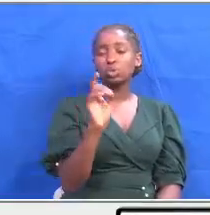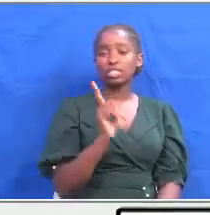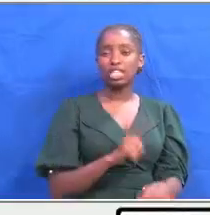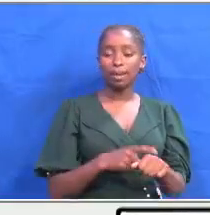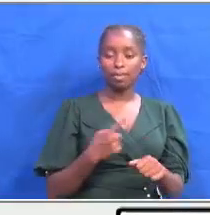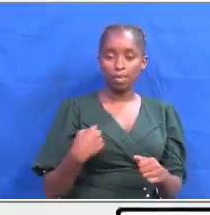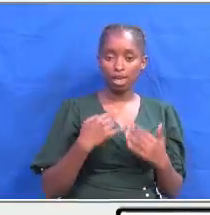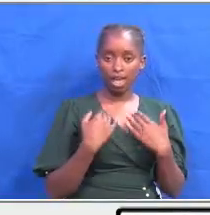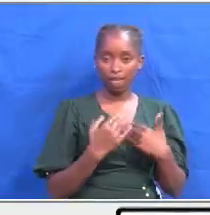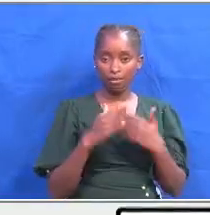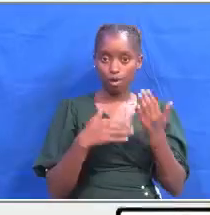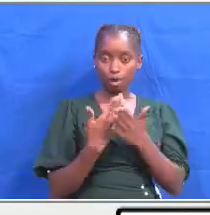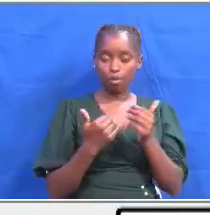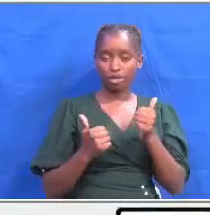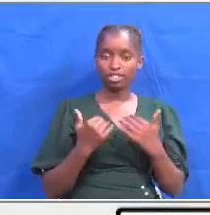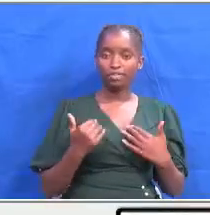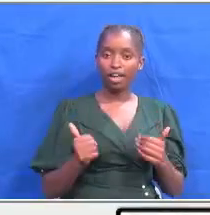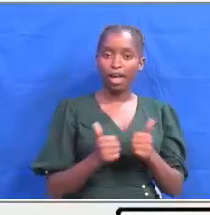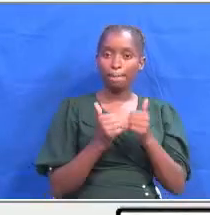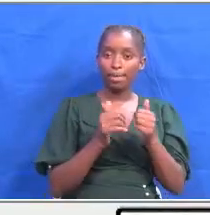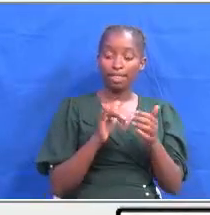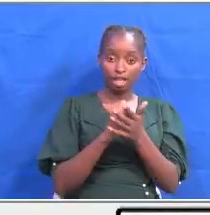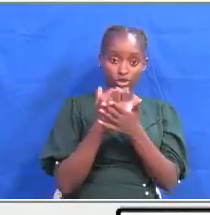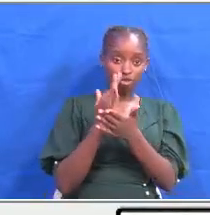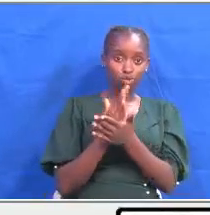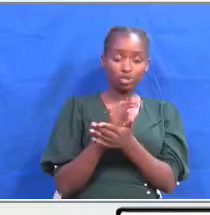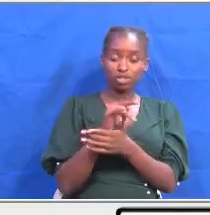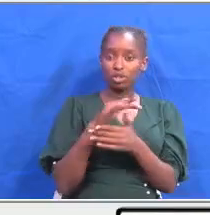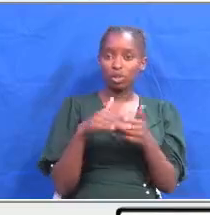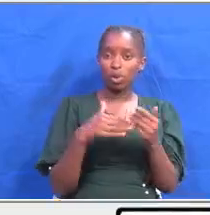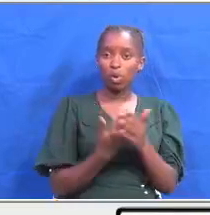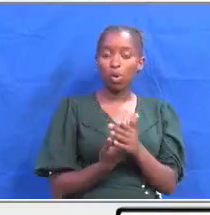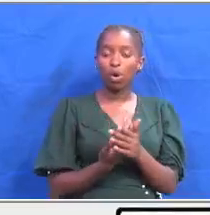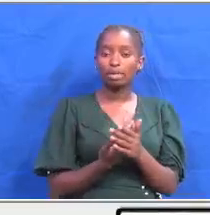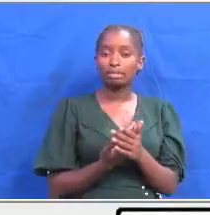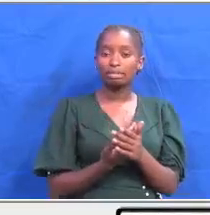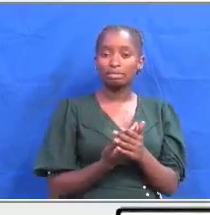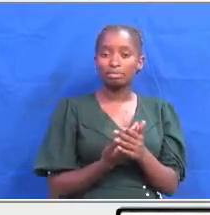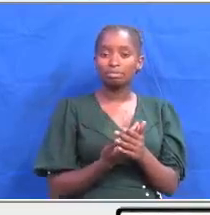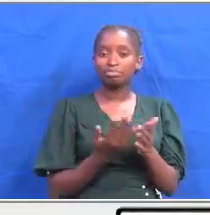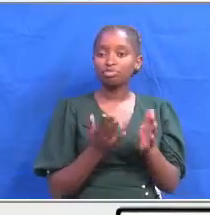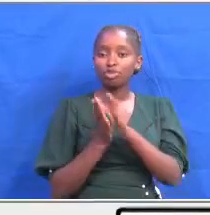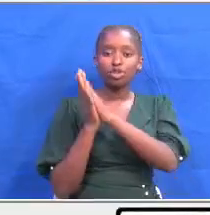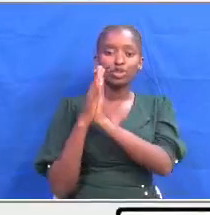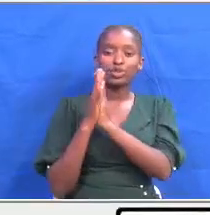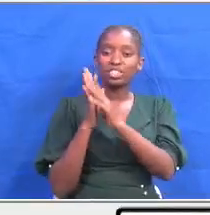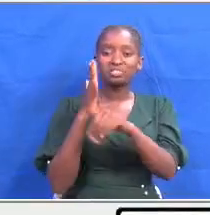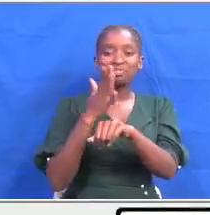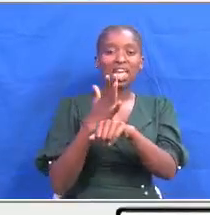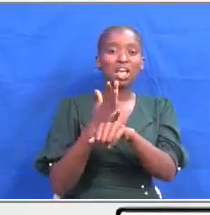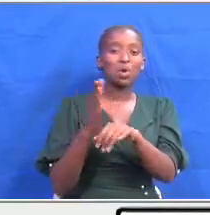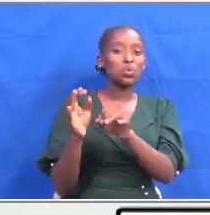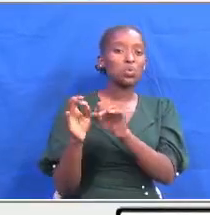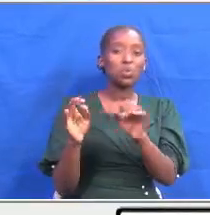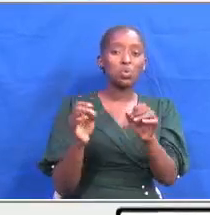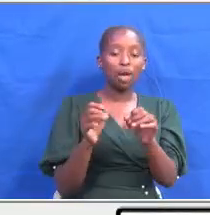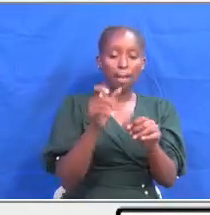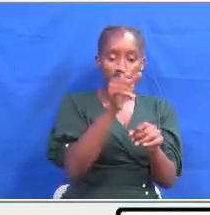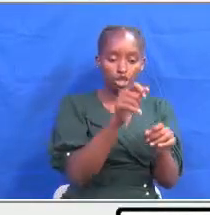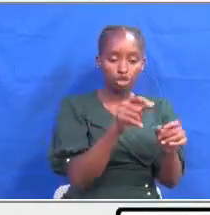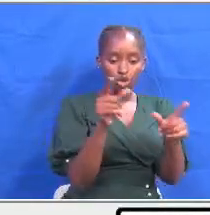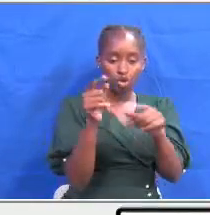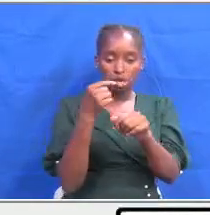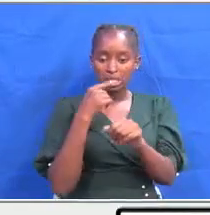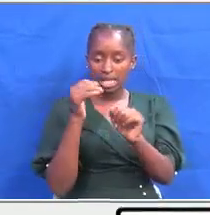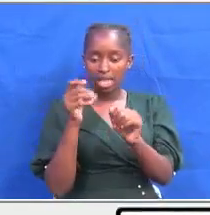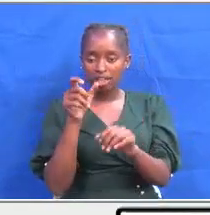happen. And it is true. These are not, by the way, this is not fiction. Somebody will go to court and say, it is the chairman. Where is the